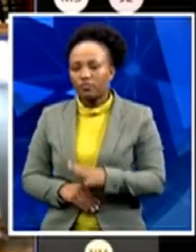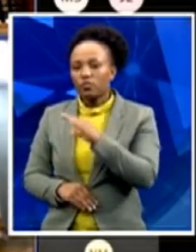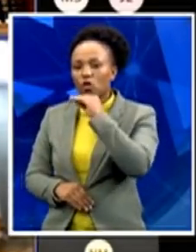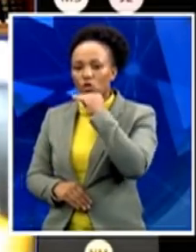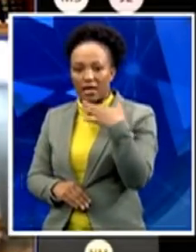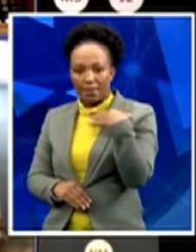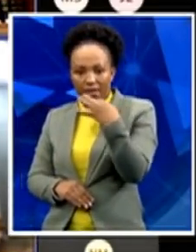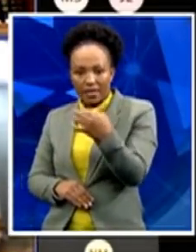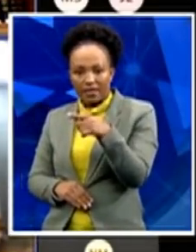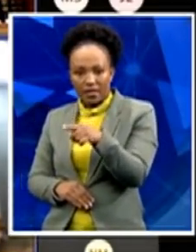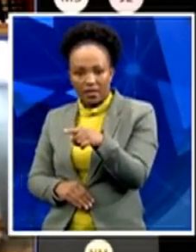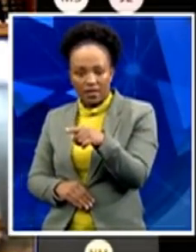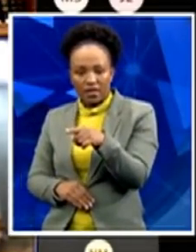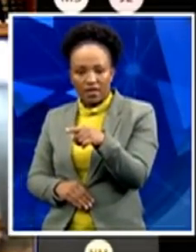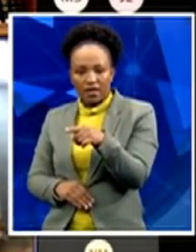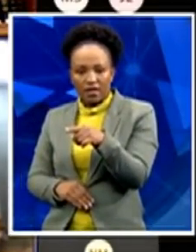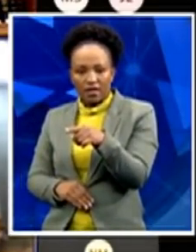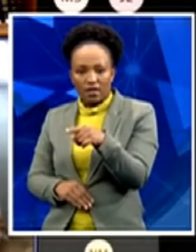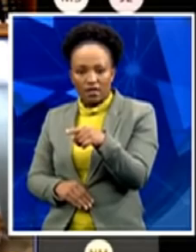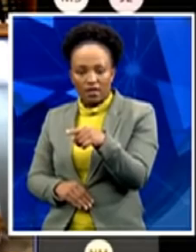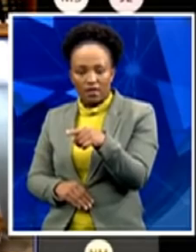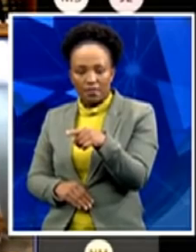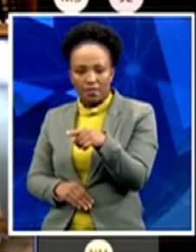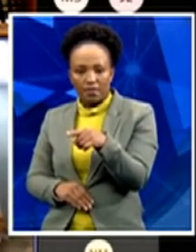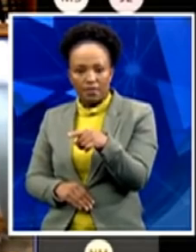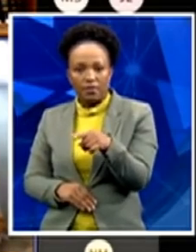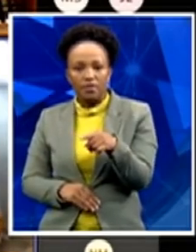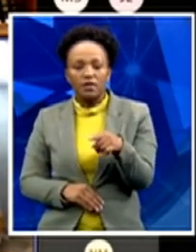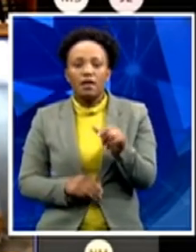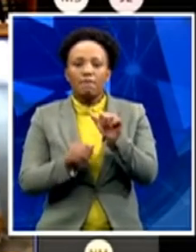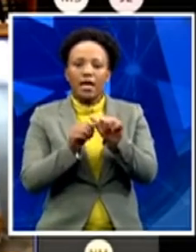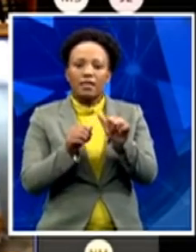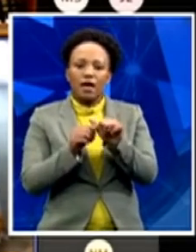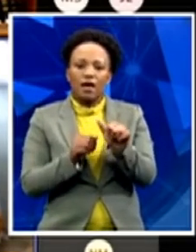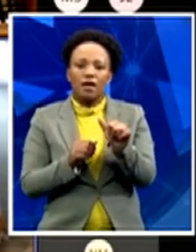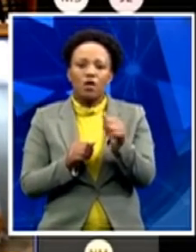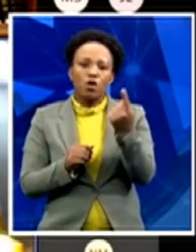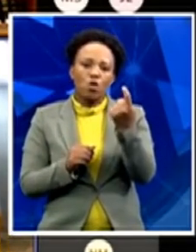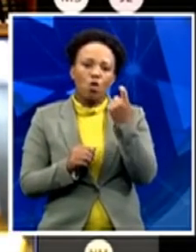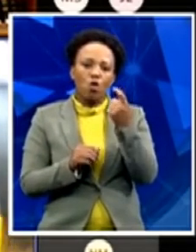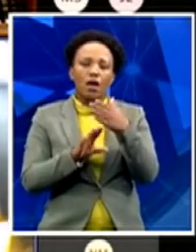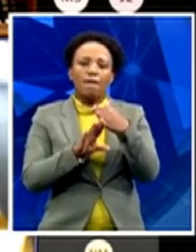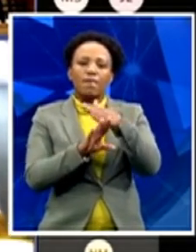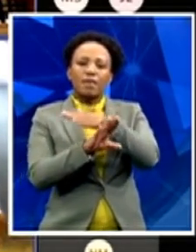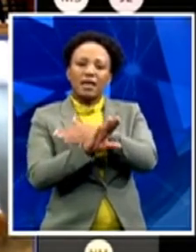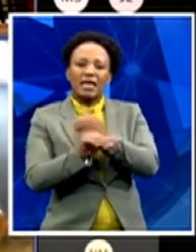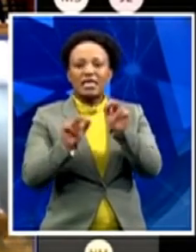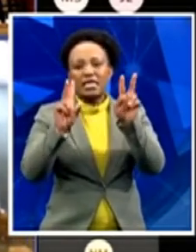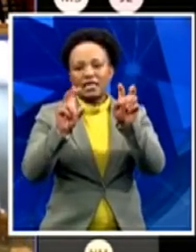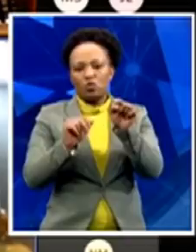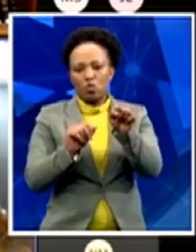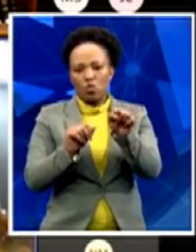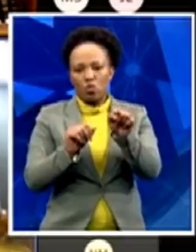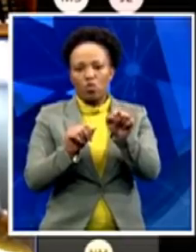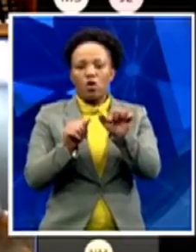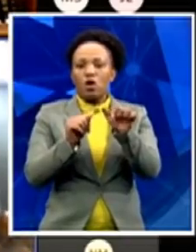Yes, in fact, let's call it the preliminary issues broadly versus the merits. Yes, Yes. That's